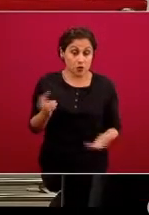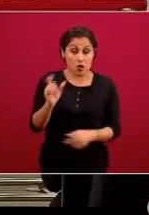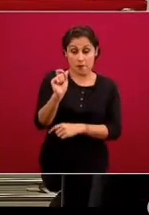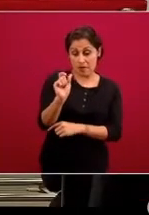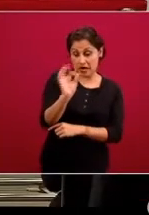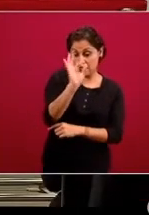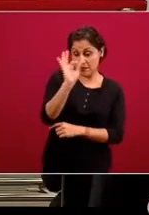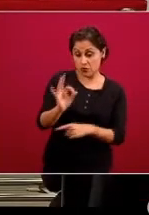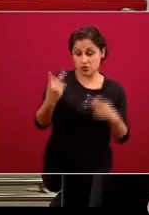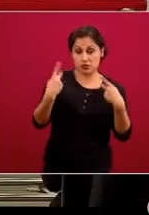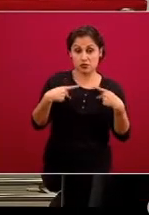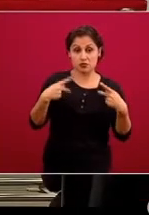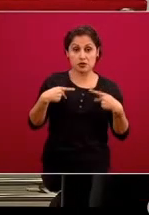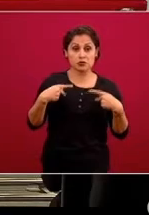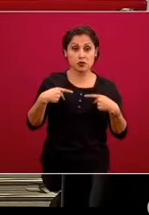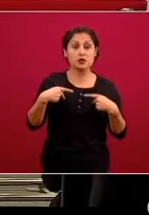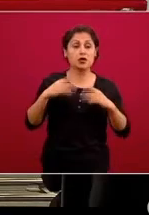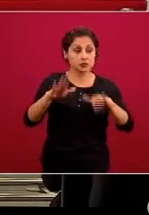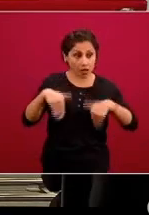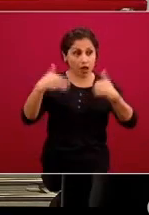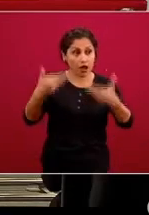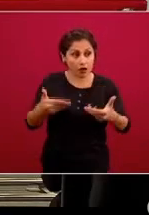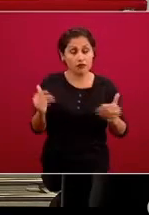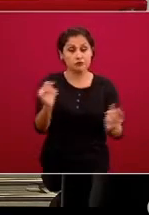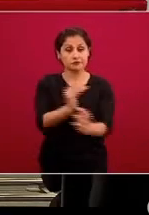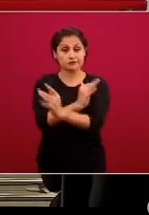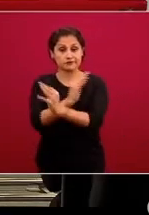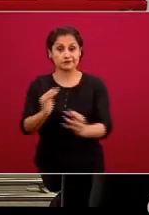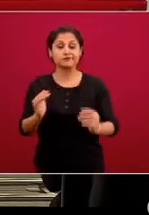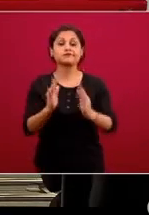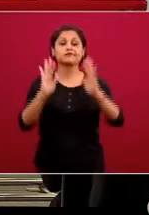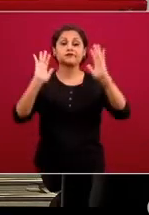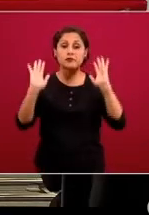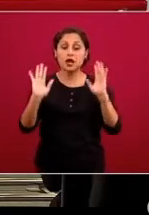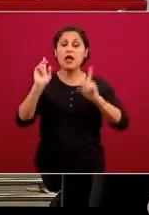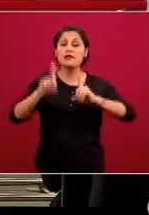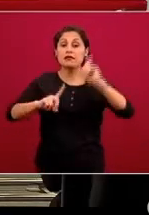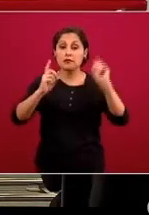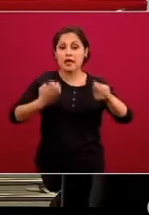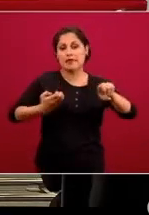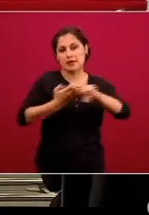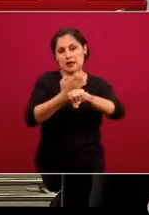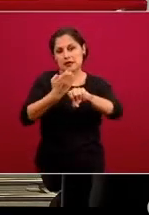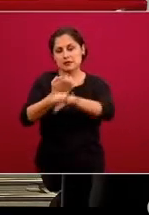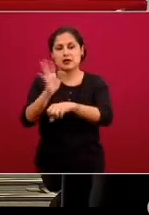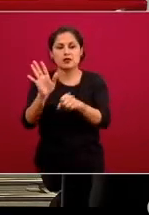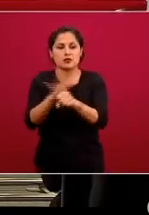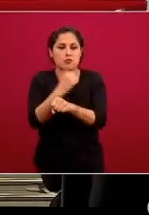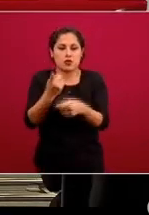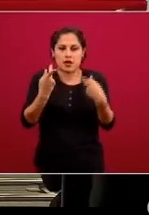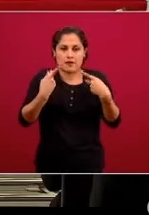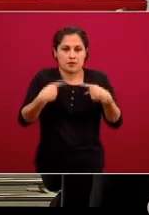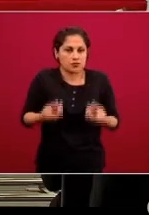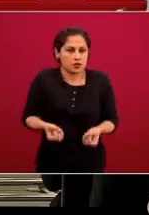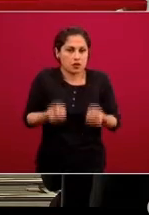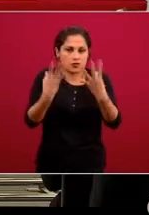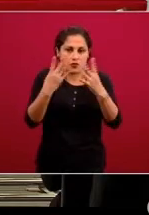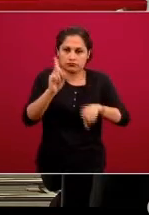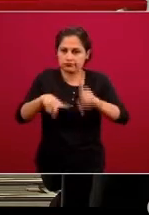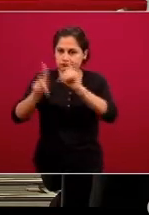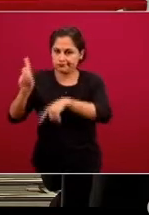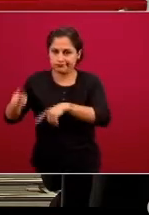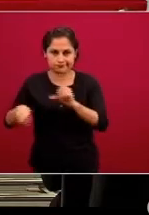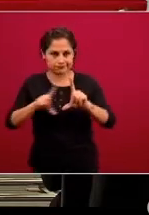to 80%, meaning that we have only at 20% of the people circulating in the public